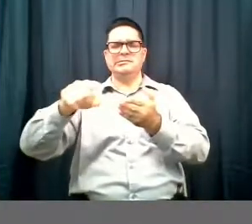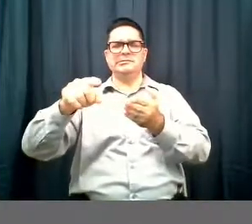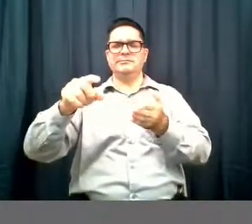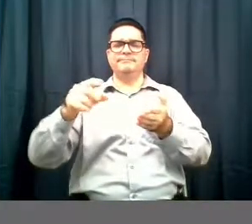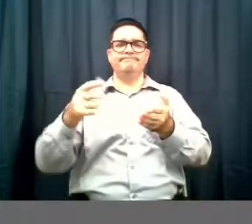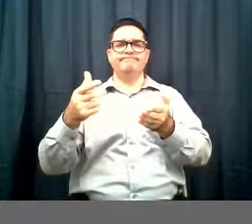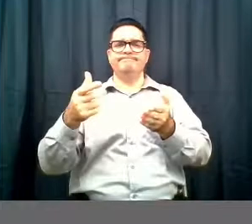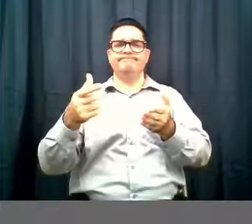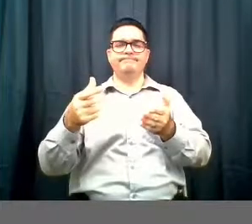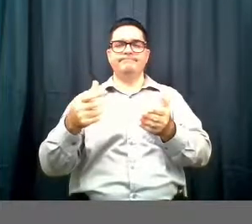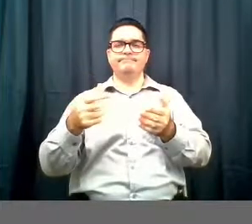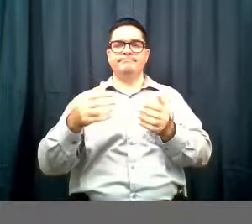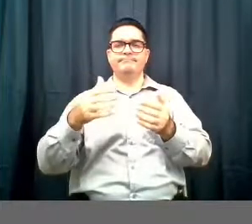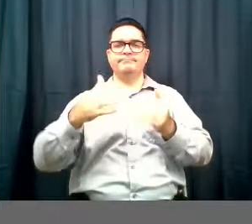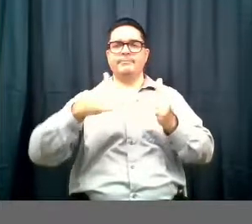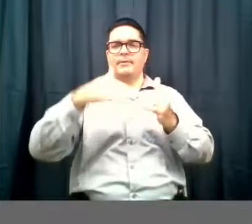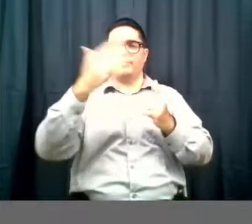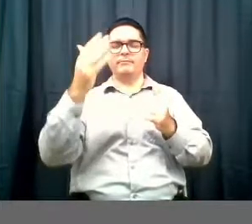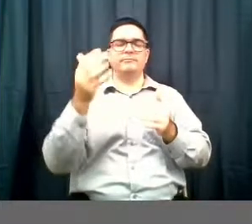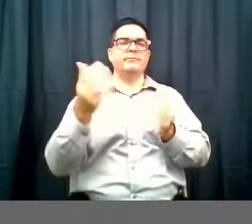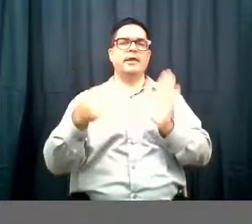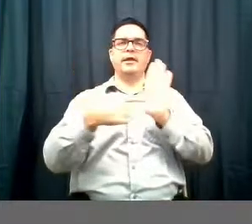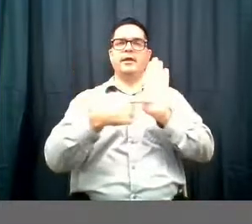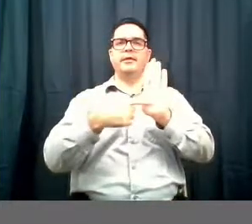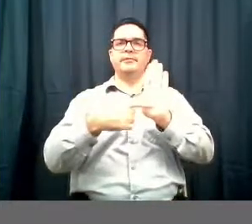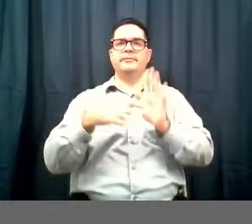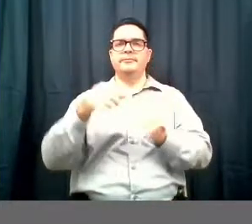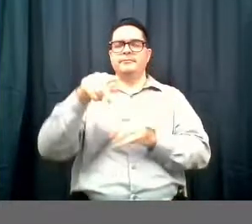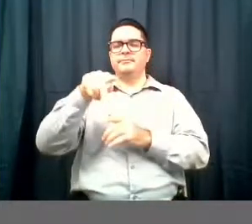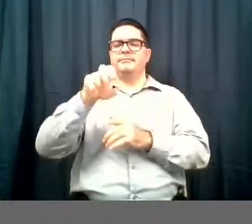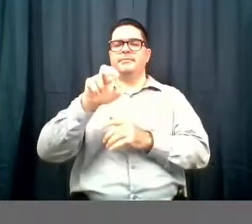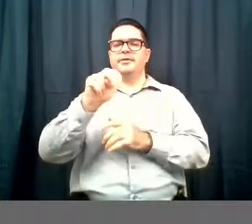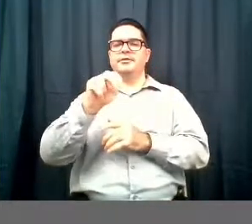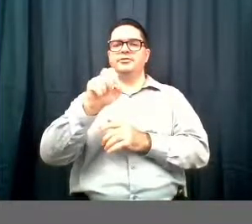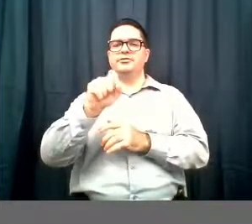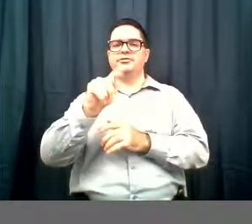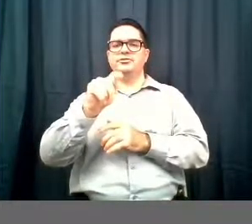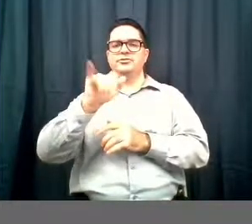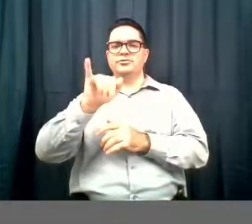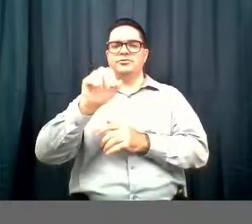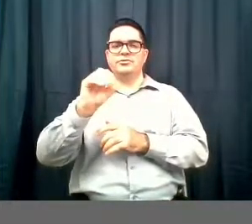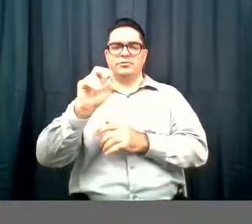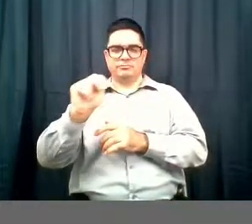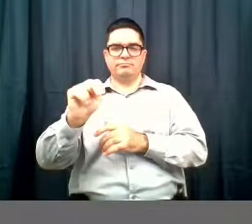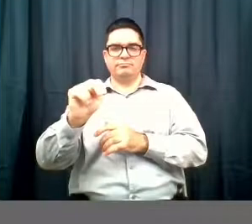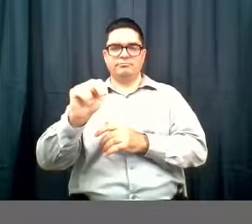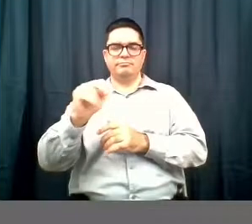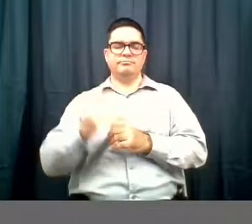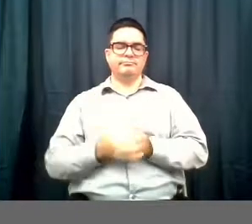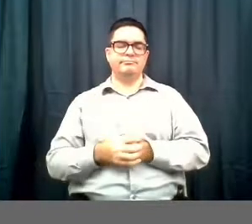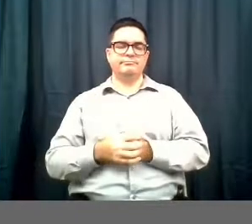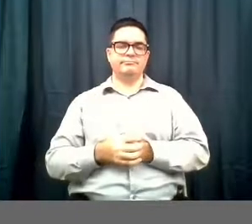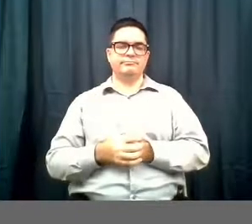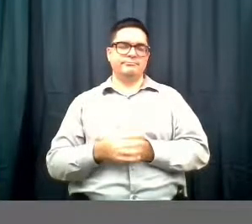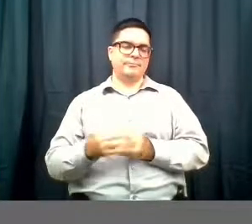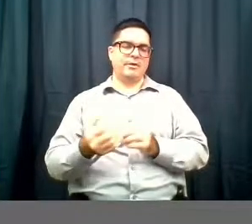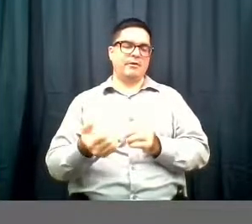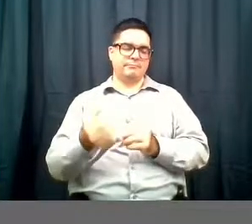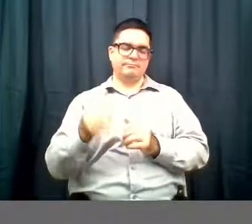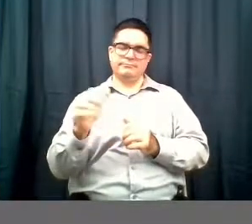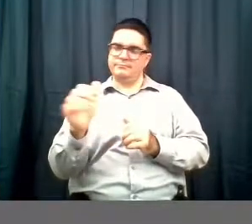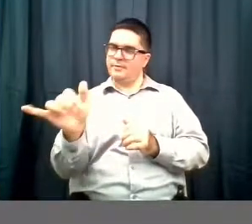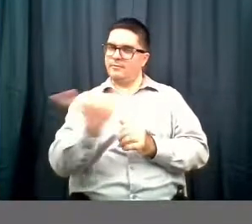required pension contributions, which are another outcome of this deficit situation. Next page.